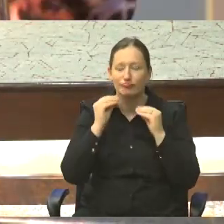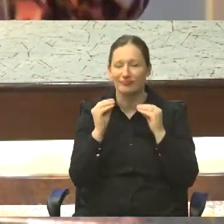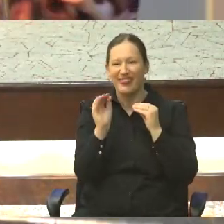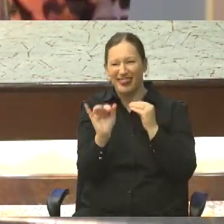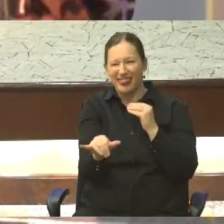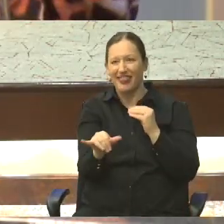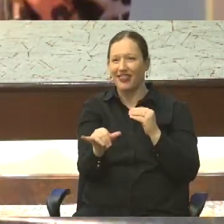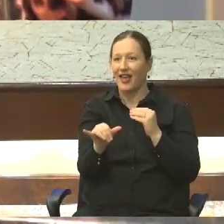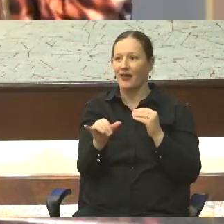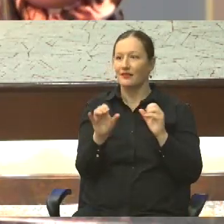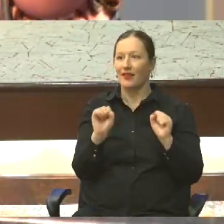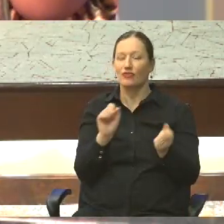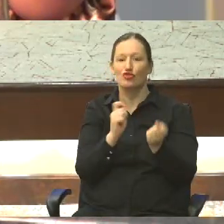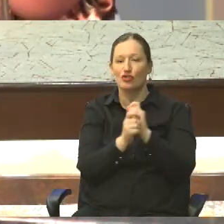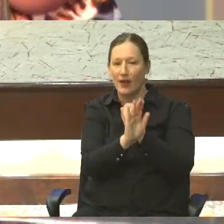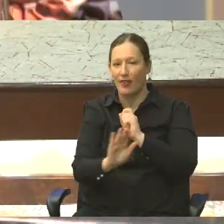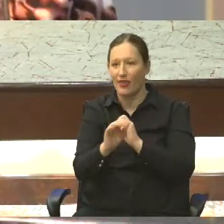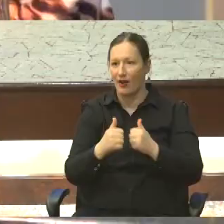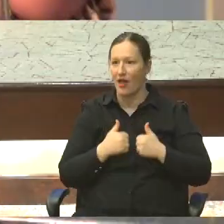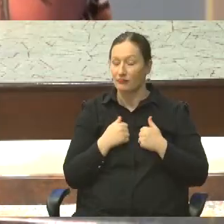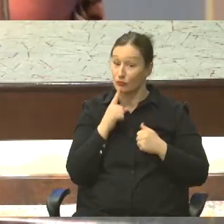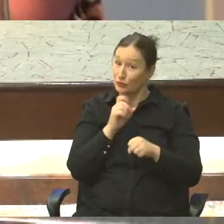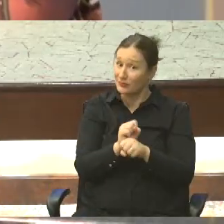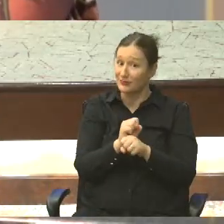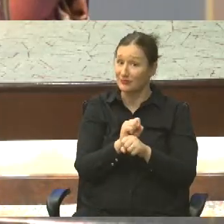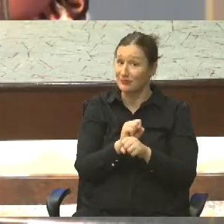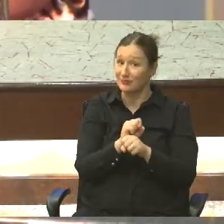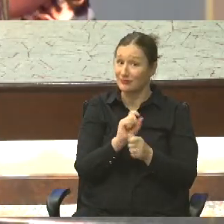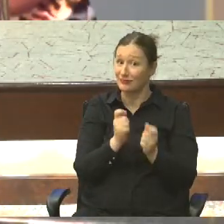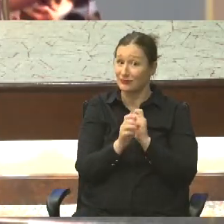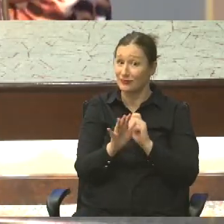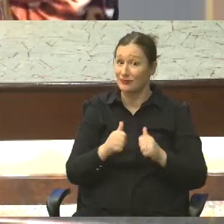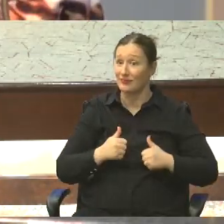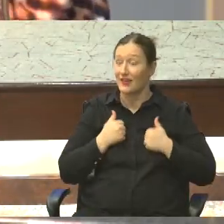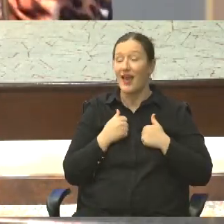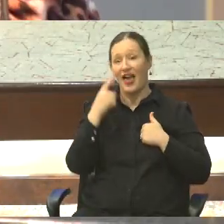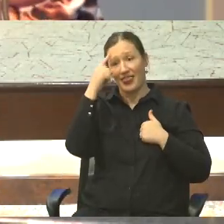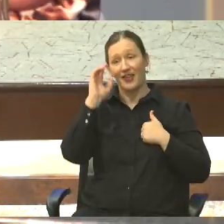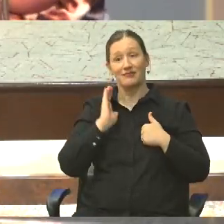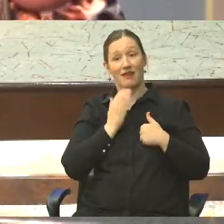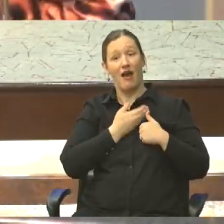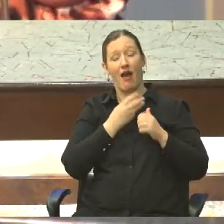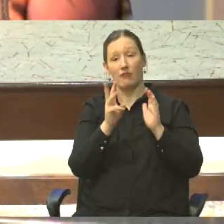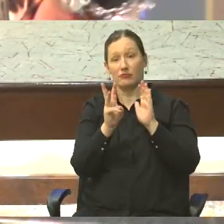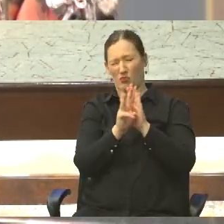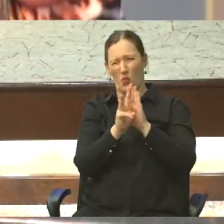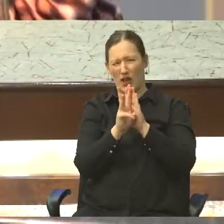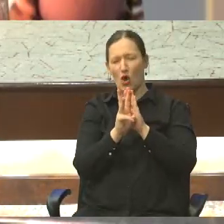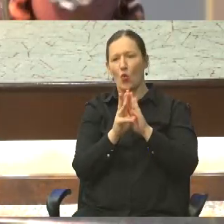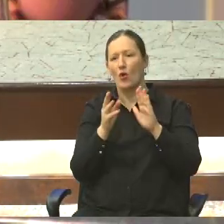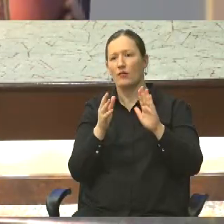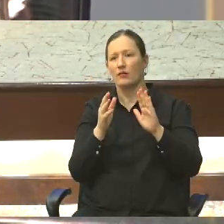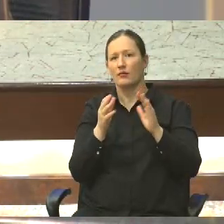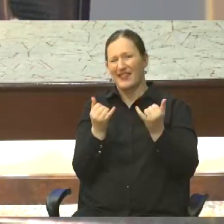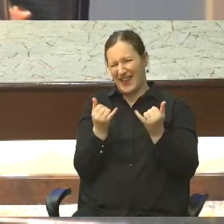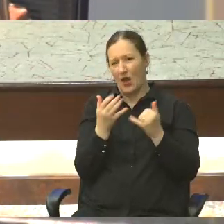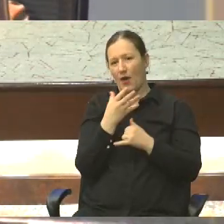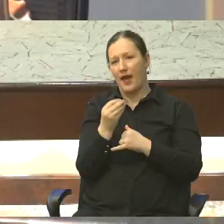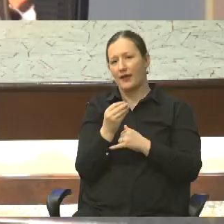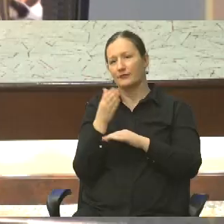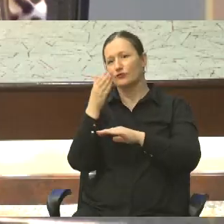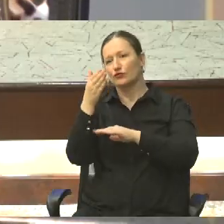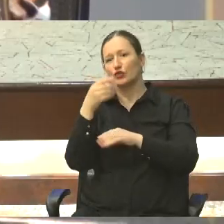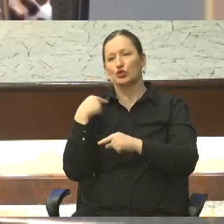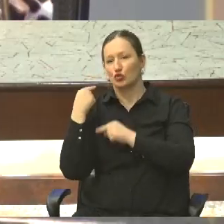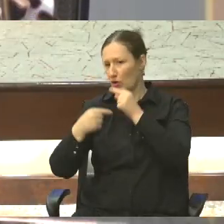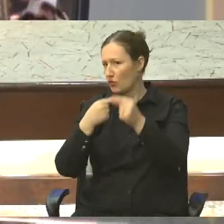it's transformational, literally. And I think that it's going to change the face of how our current and future